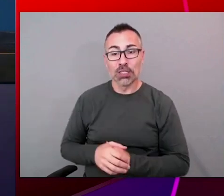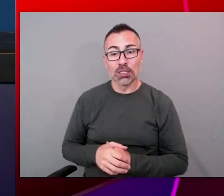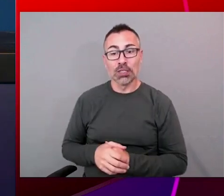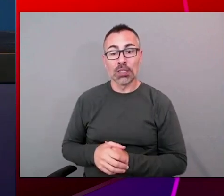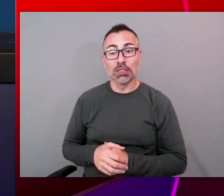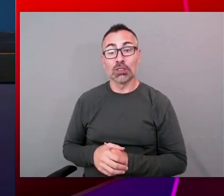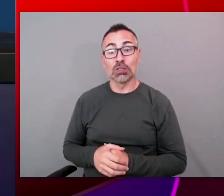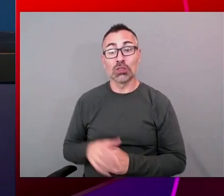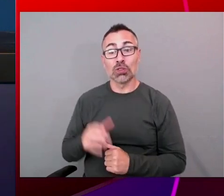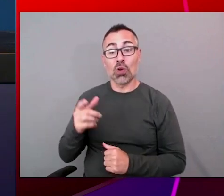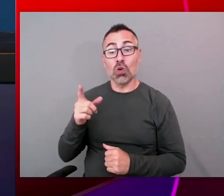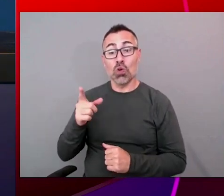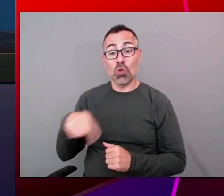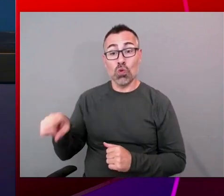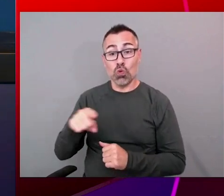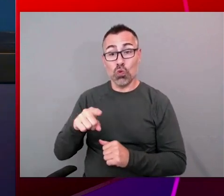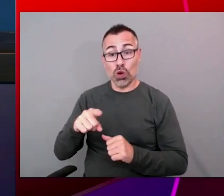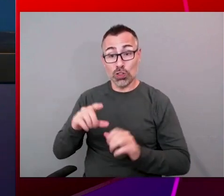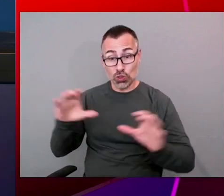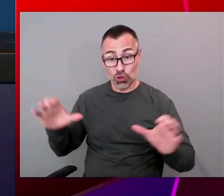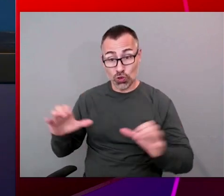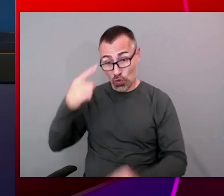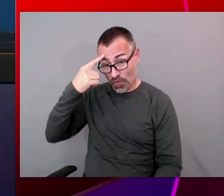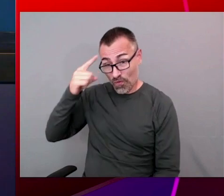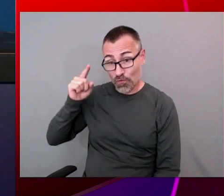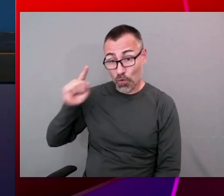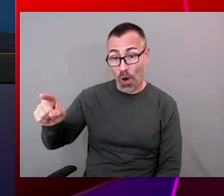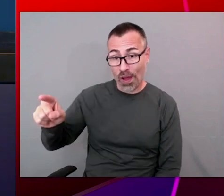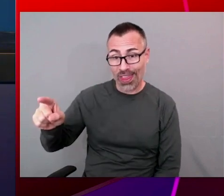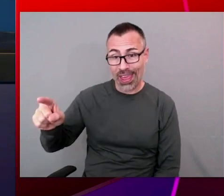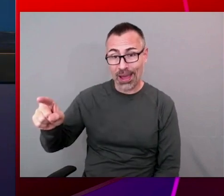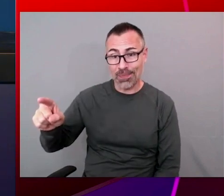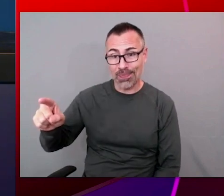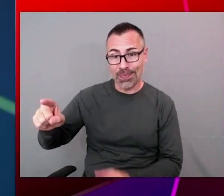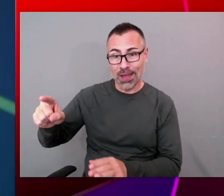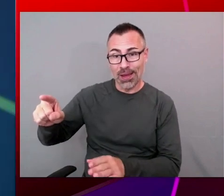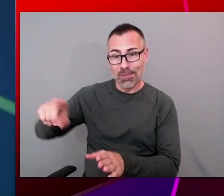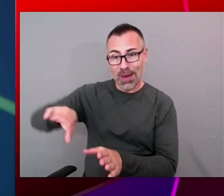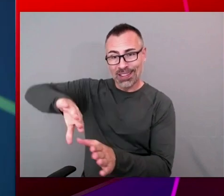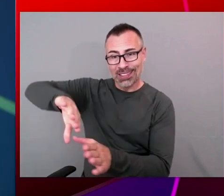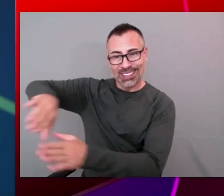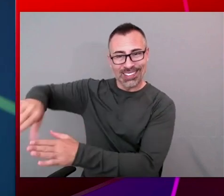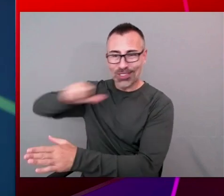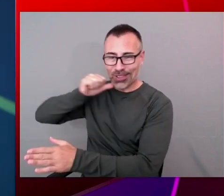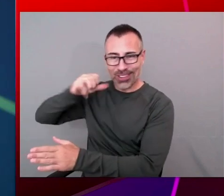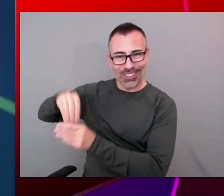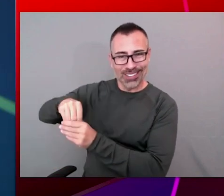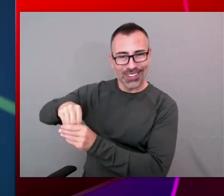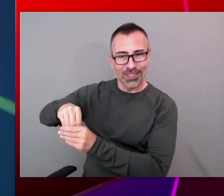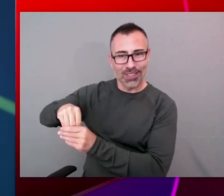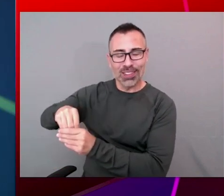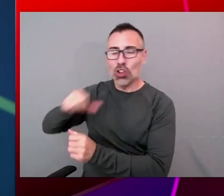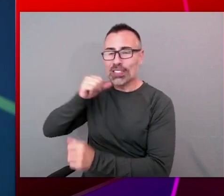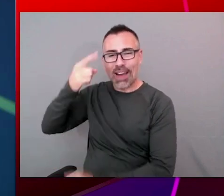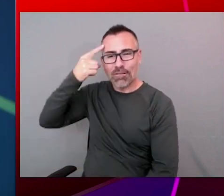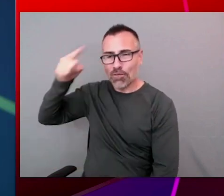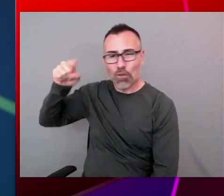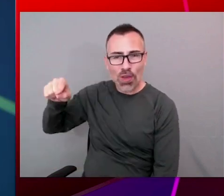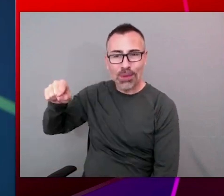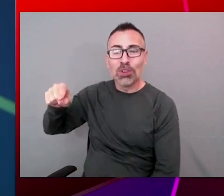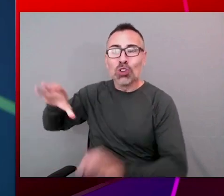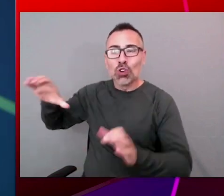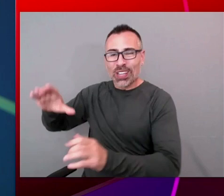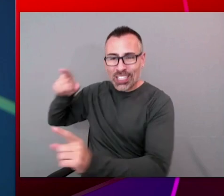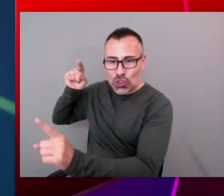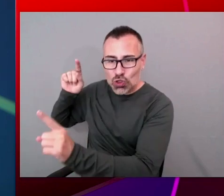them. So we want to make sure that we have those educator voices and that guidance and advice directly from the